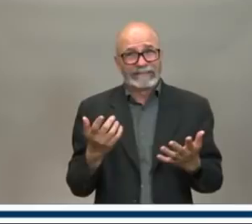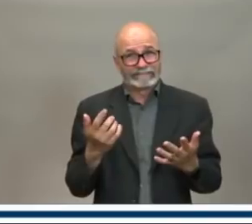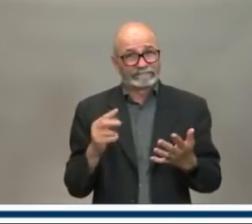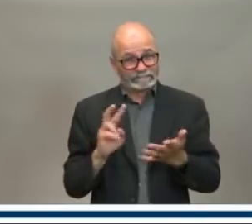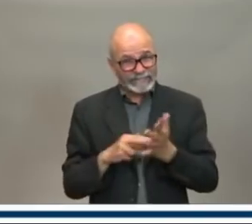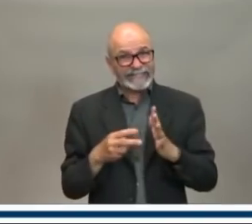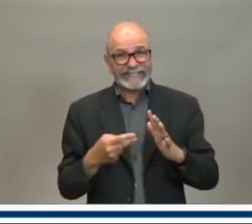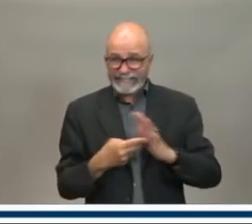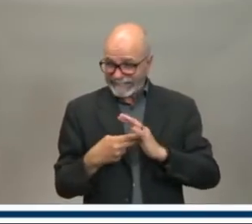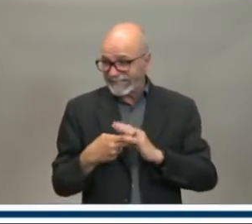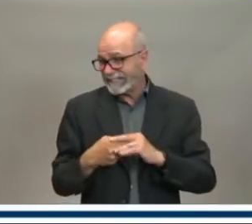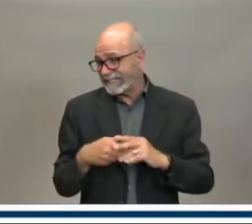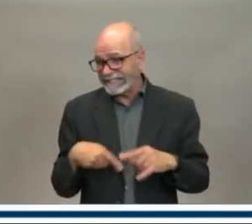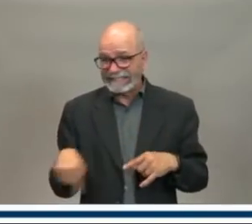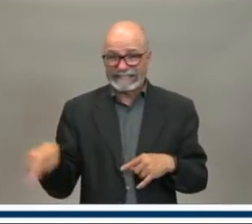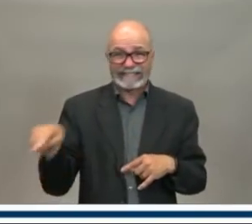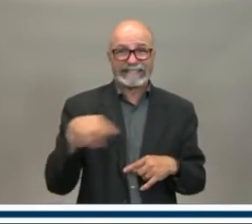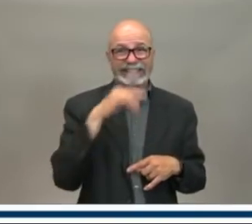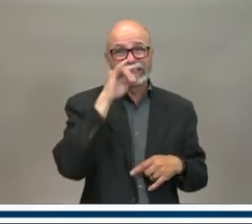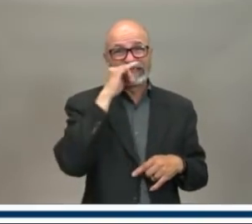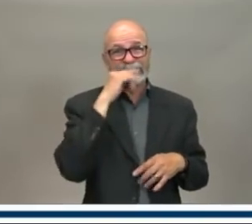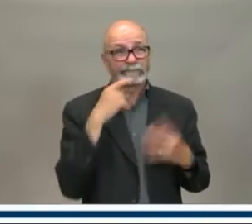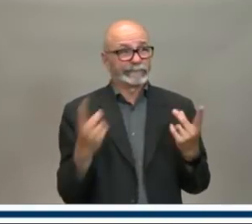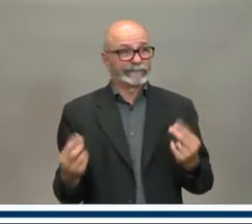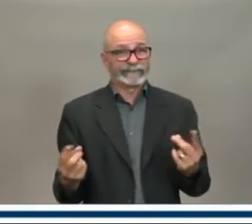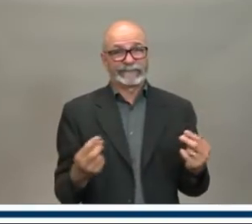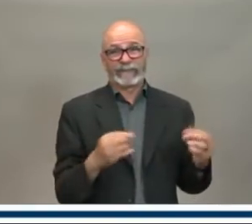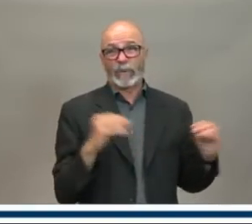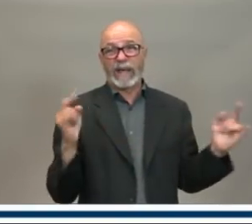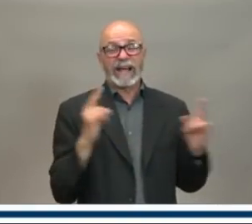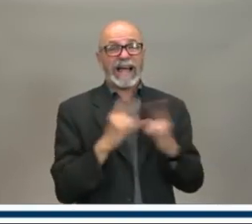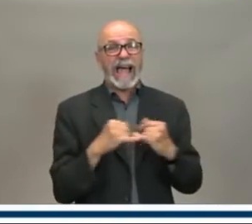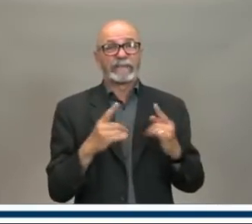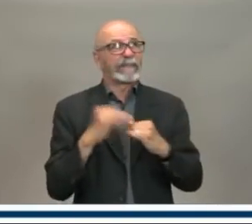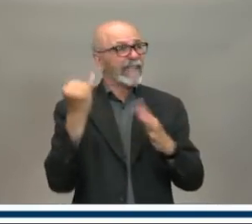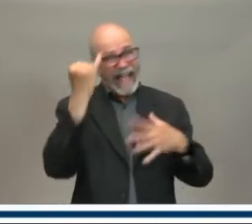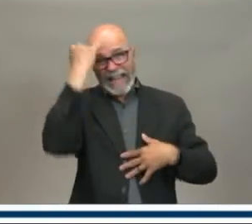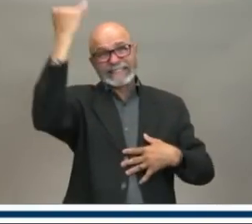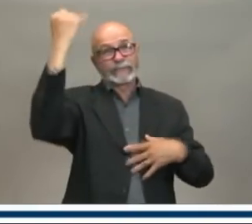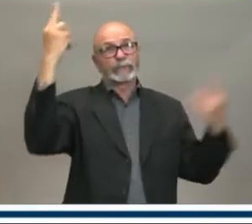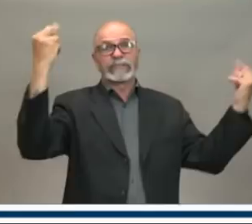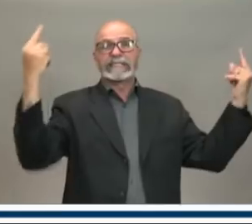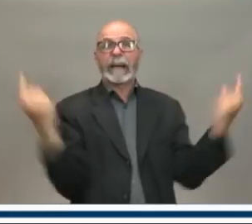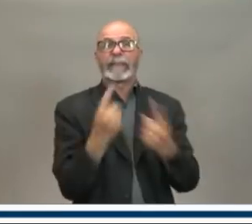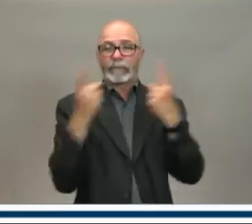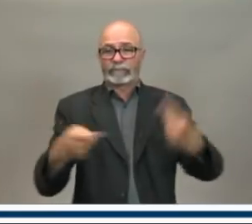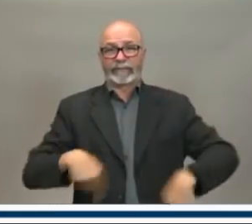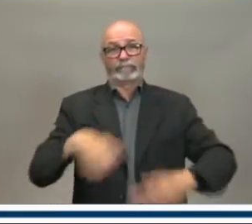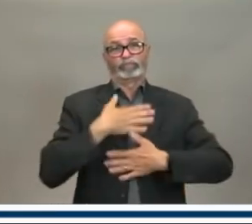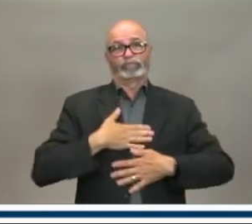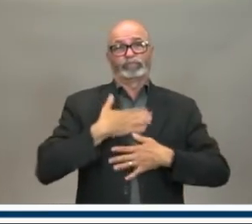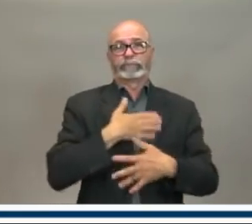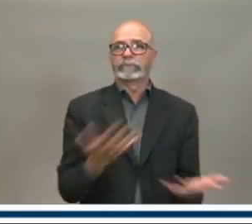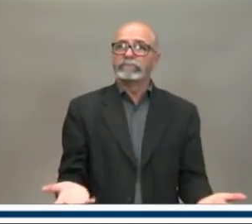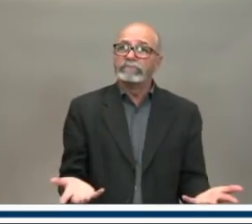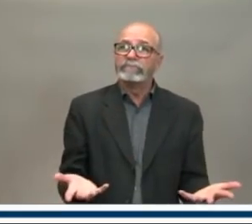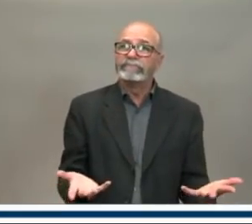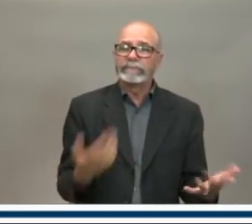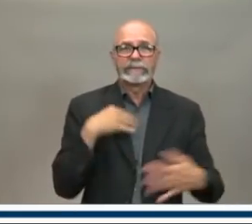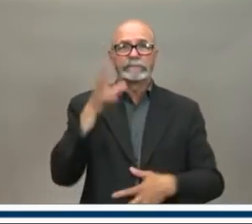if summer camps, summer camps can go on. So parents will look